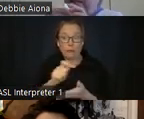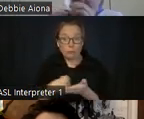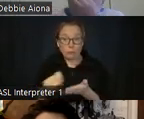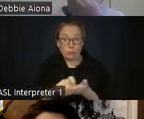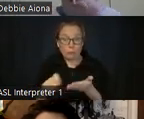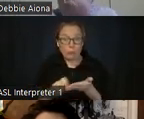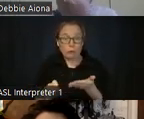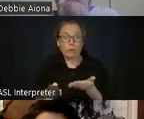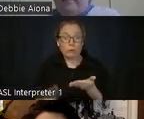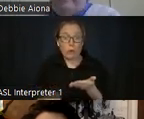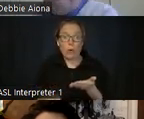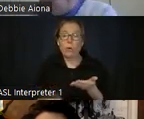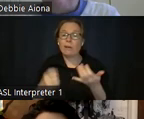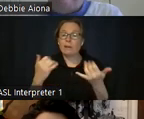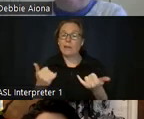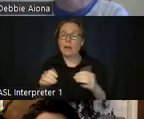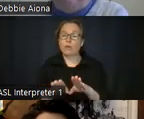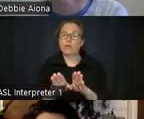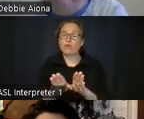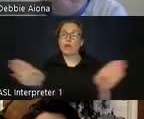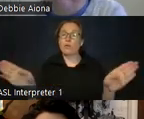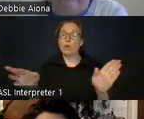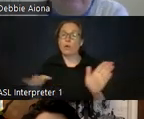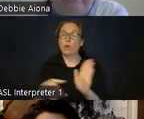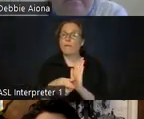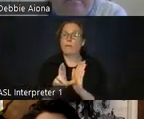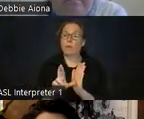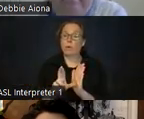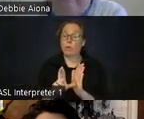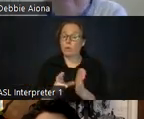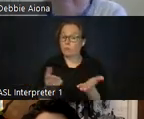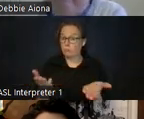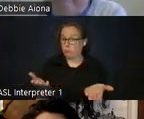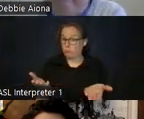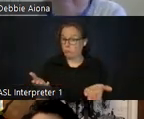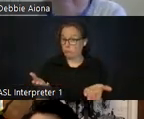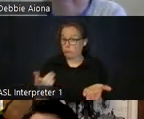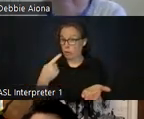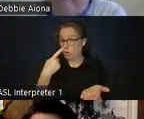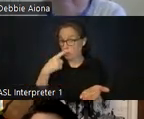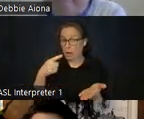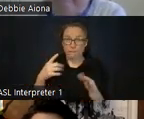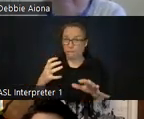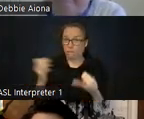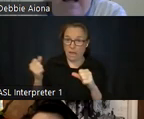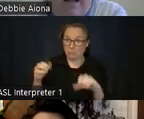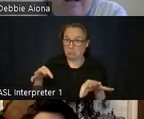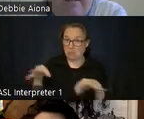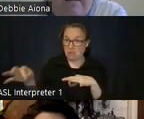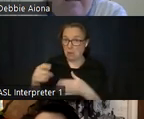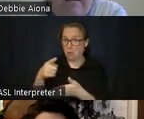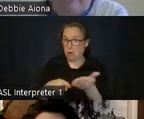next section. So this is a general overview. Co-chairs, would you like to quickly describe the updates in the draft since